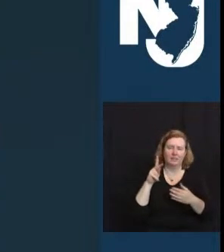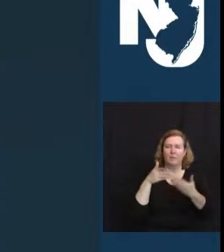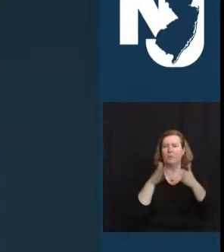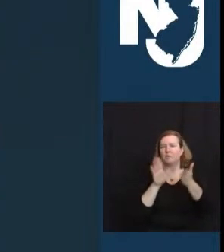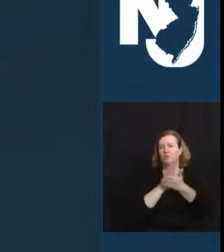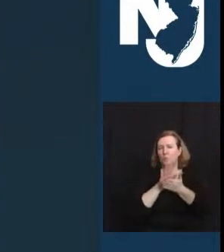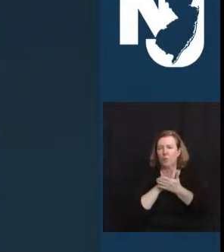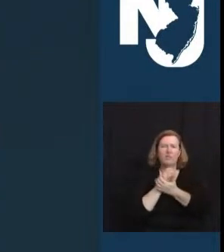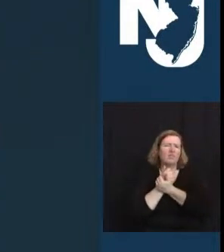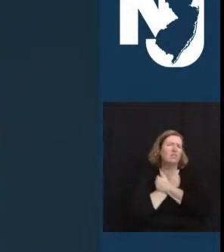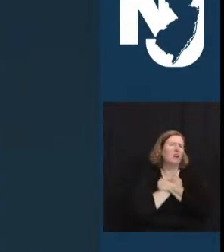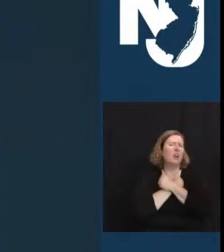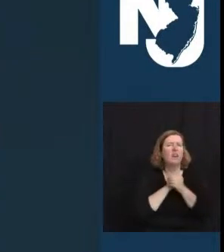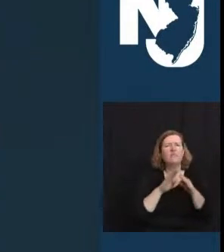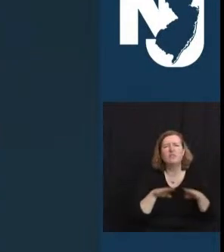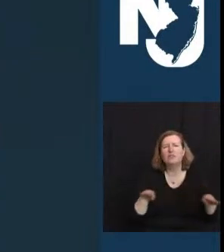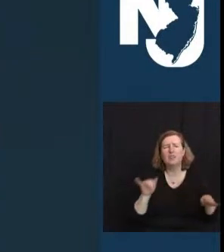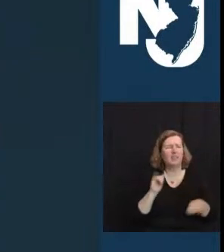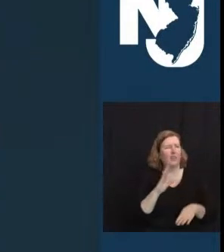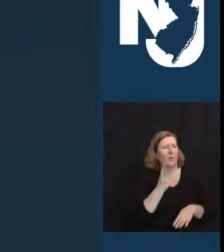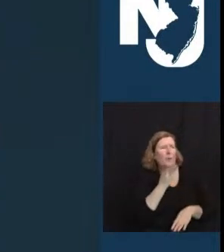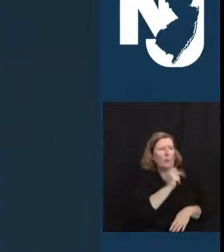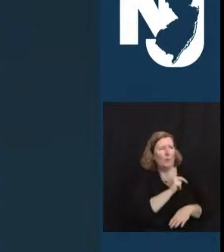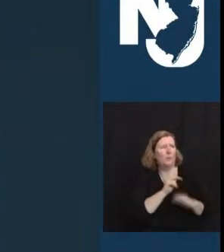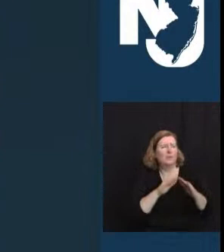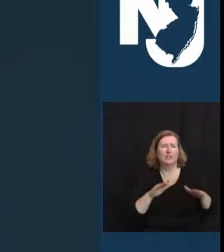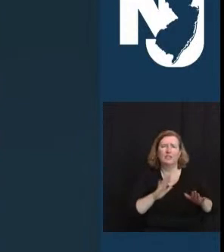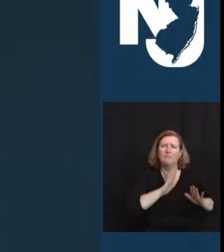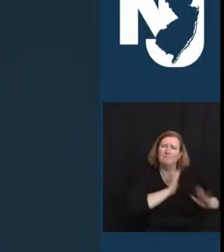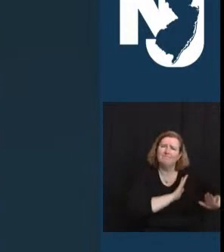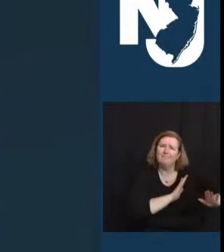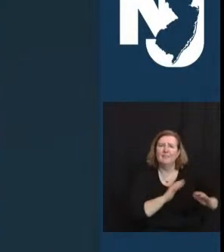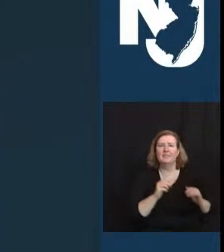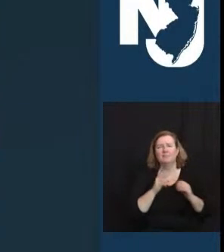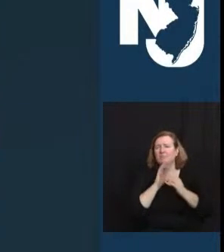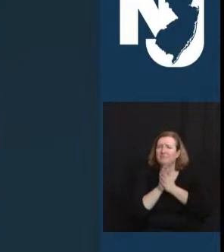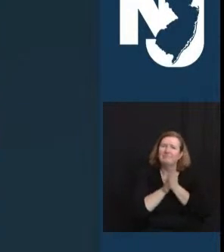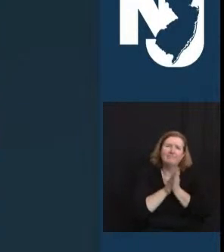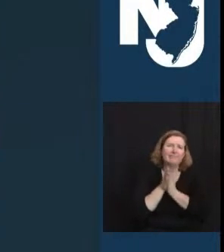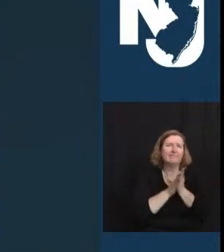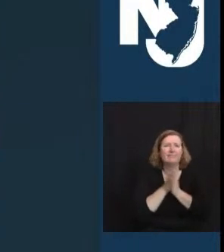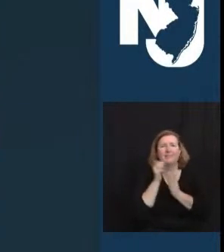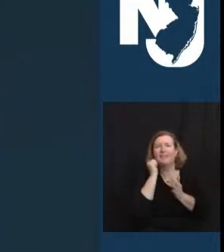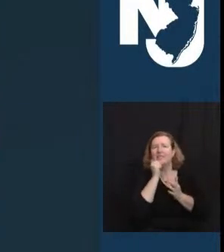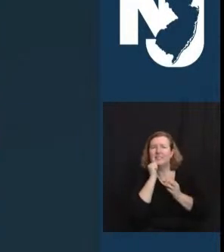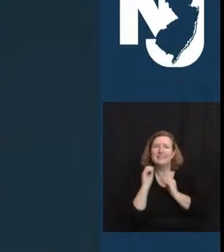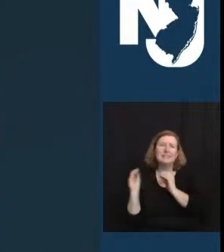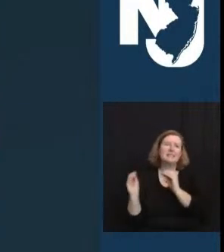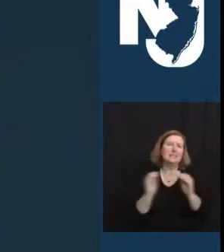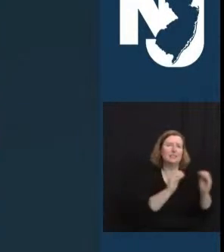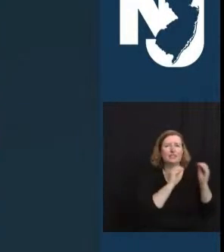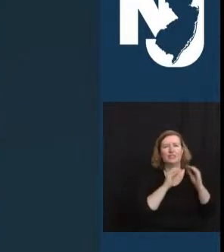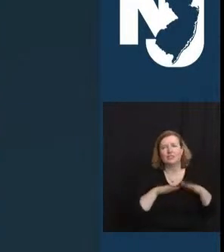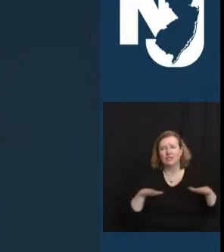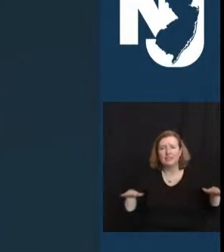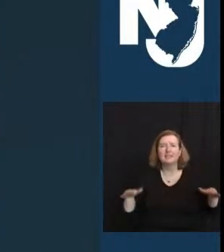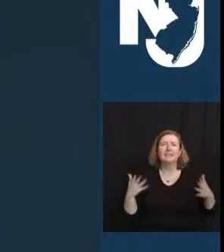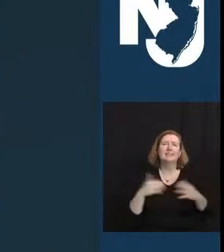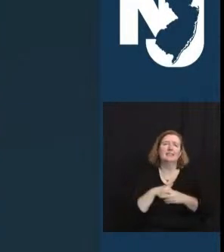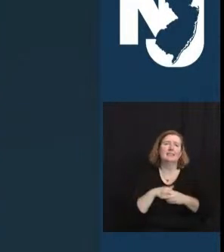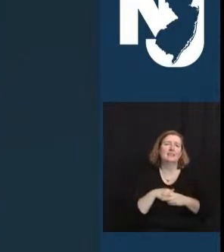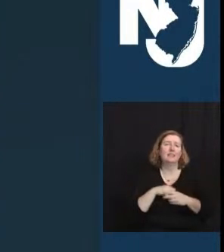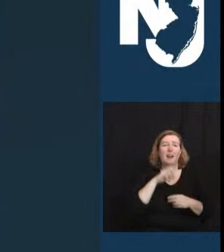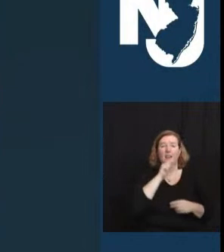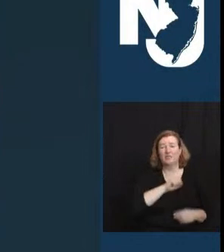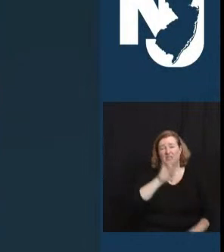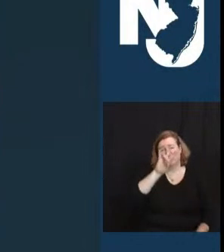were her own and brought her passion for teaching to her classroom every single day. Judy was 70